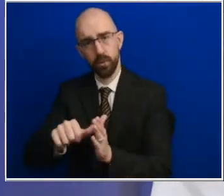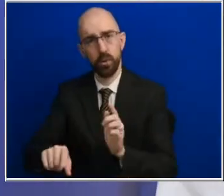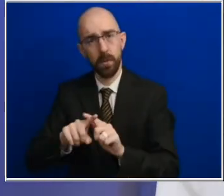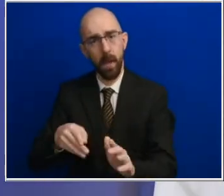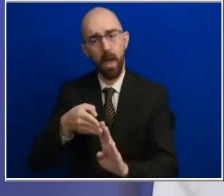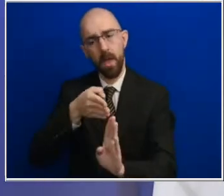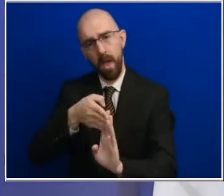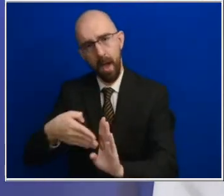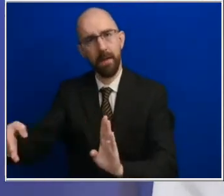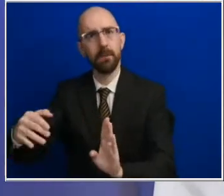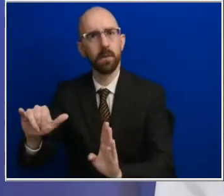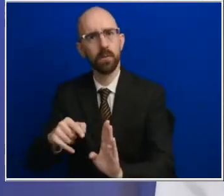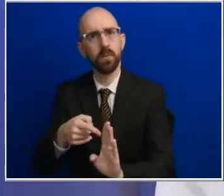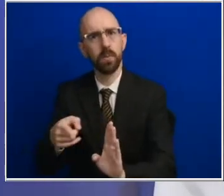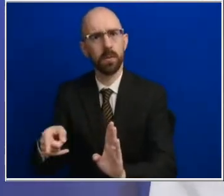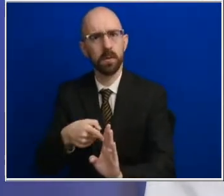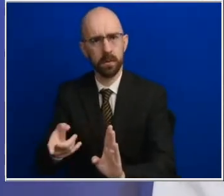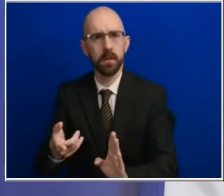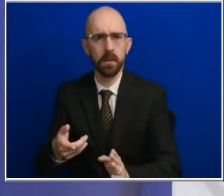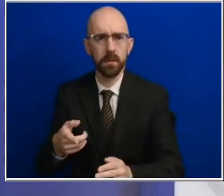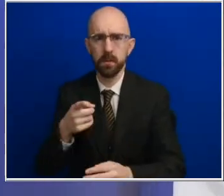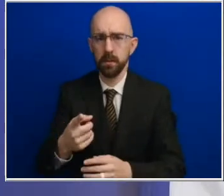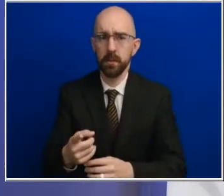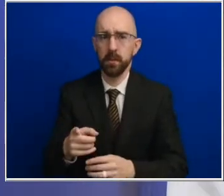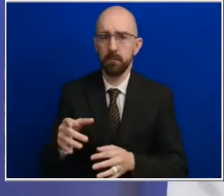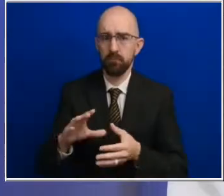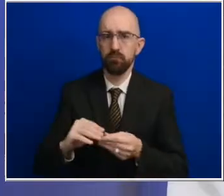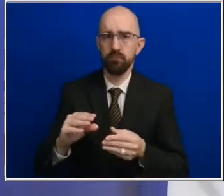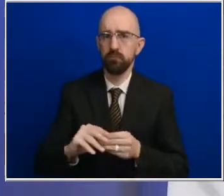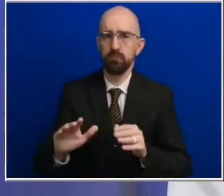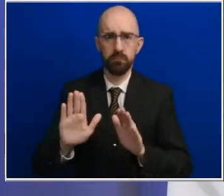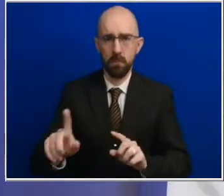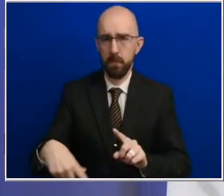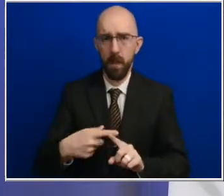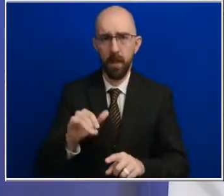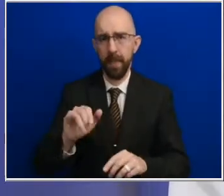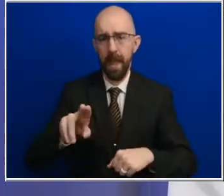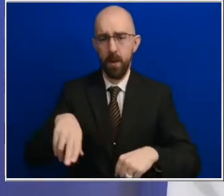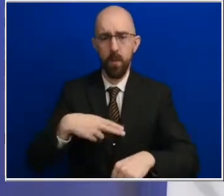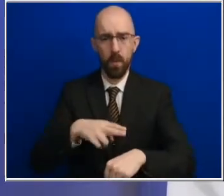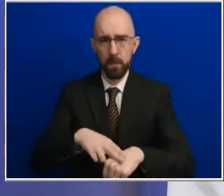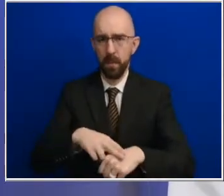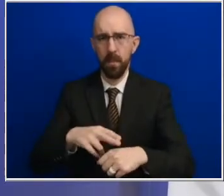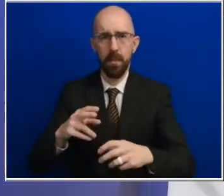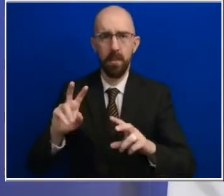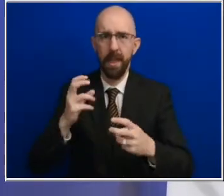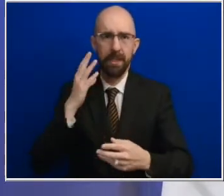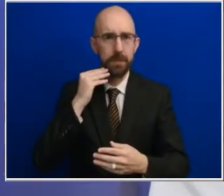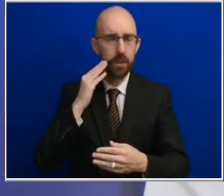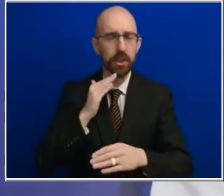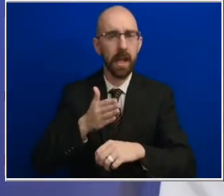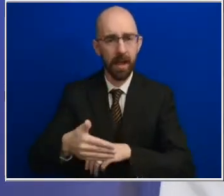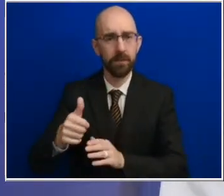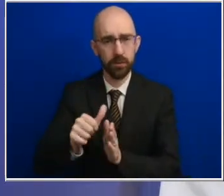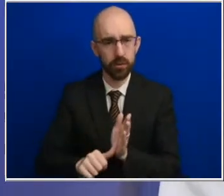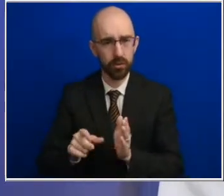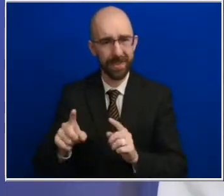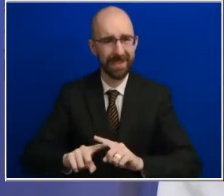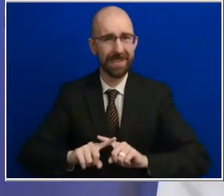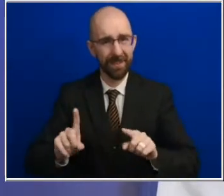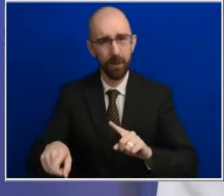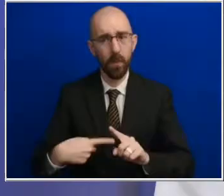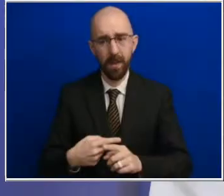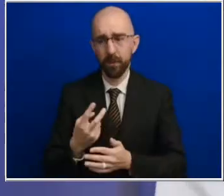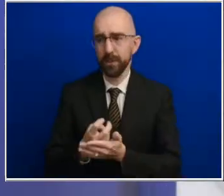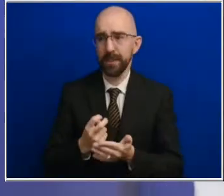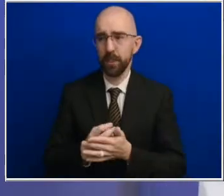spoke very eloquently about, I think that normalization after surgery is very difficult when you're seizure-free. I